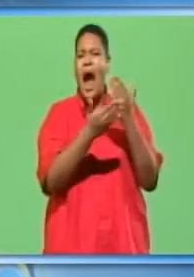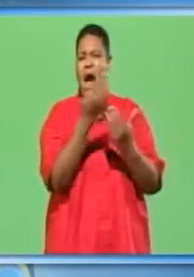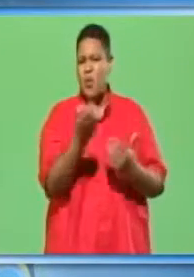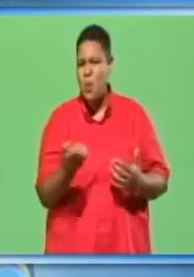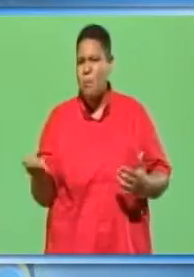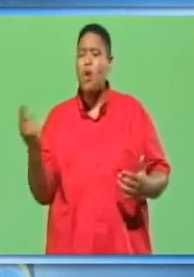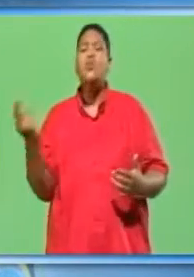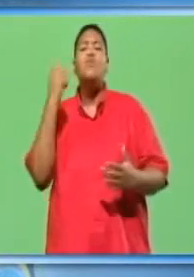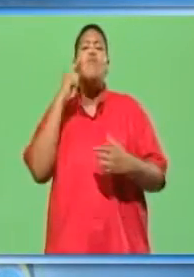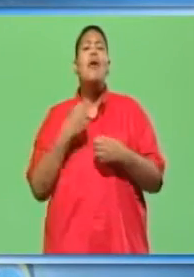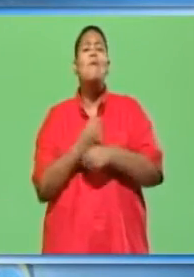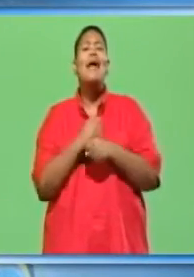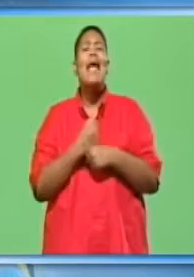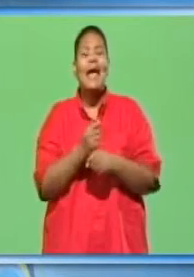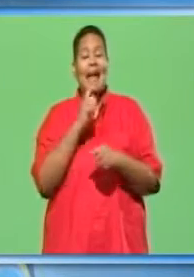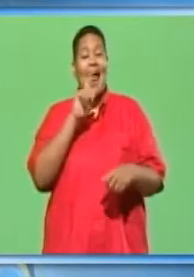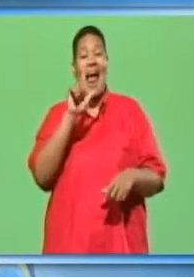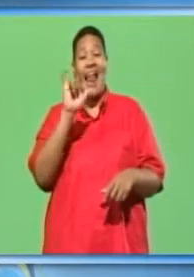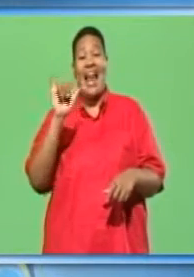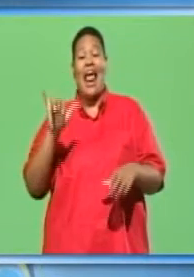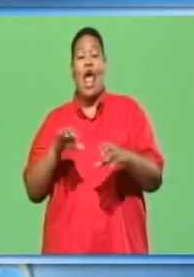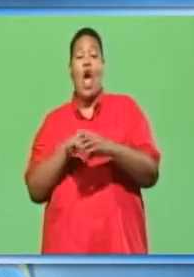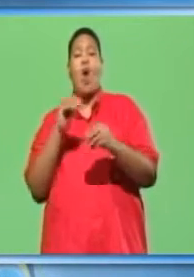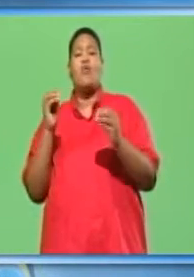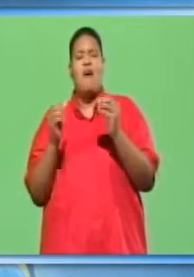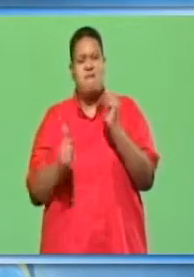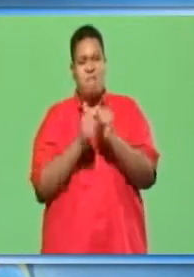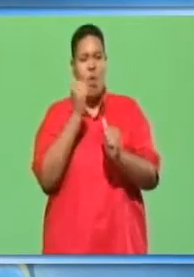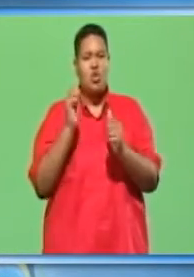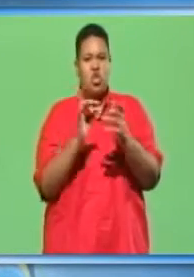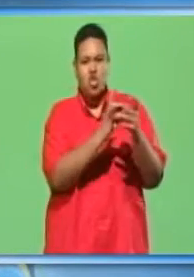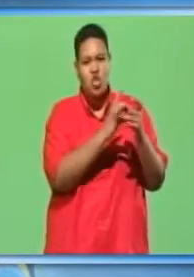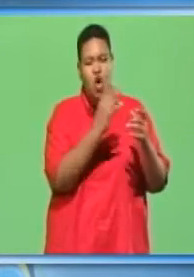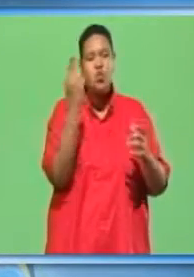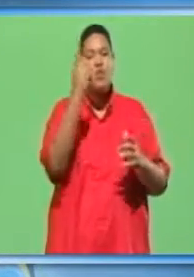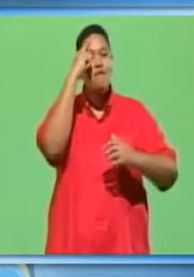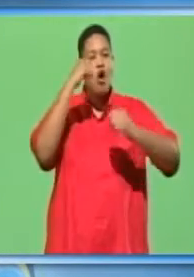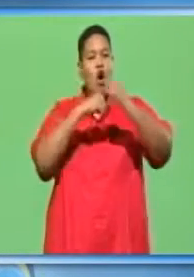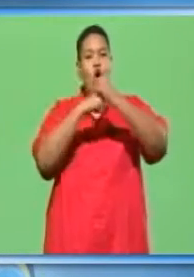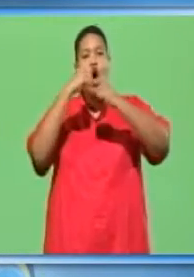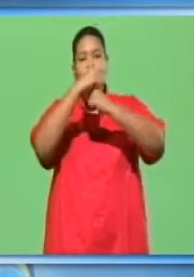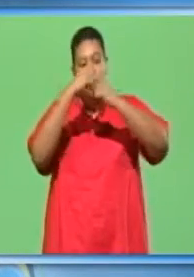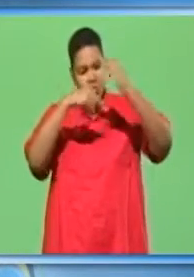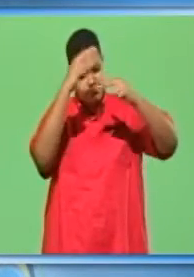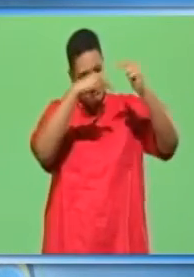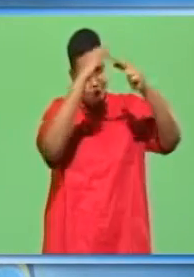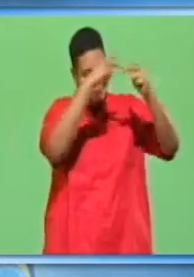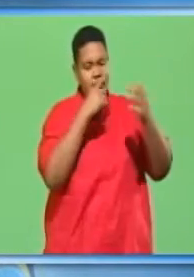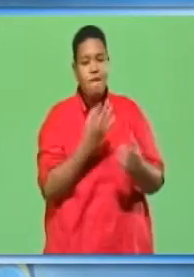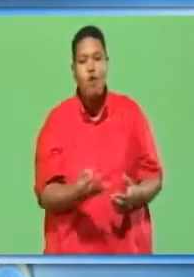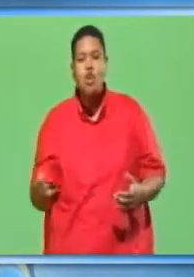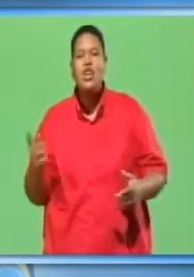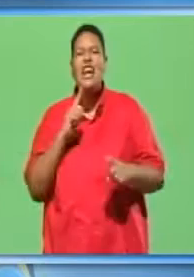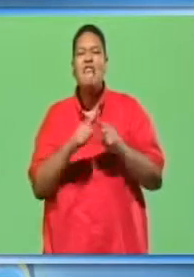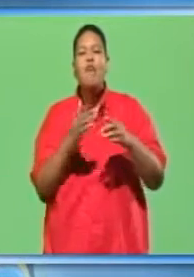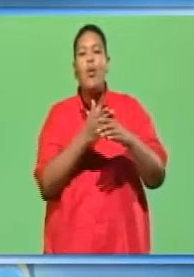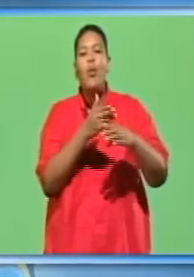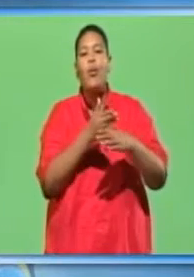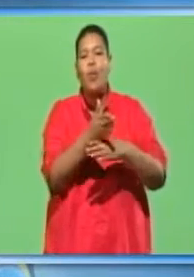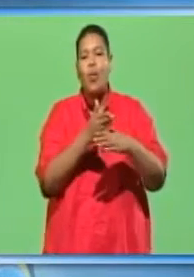used for making and layout of most common joints used in the construction of furniture and woodworks.